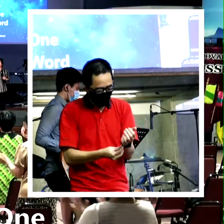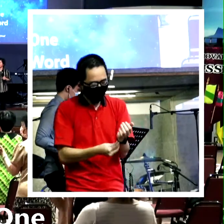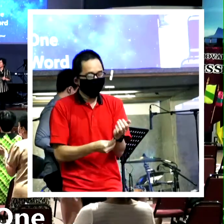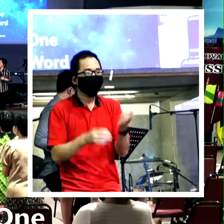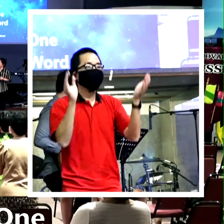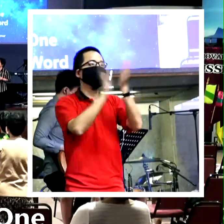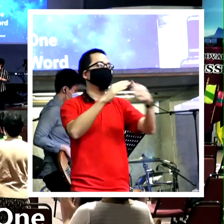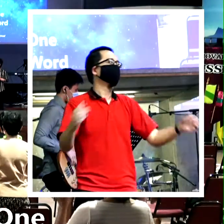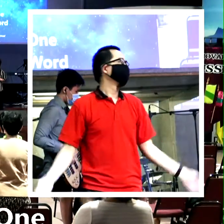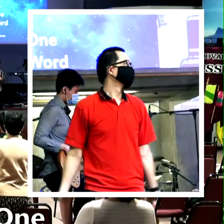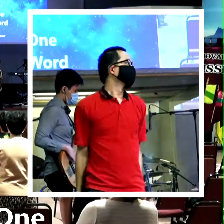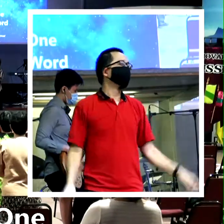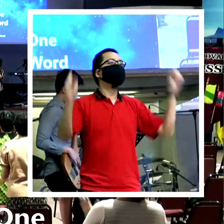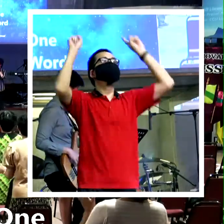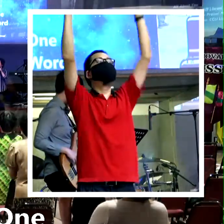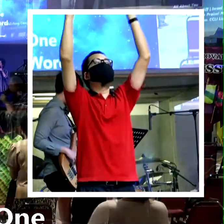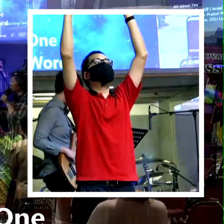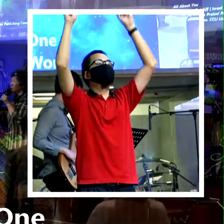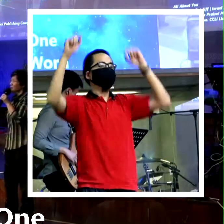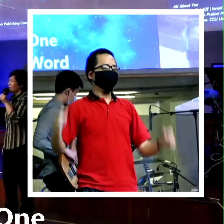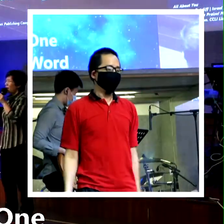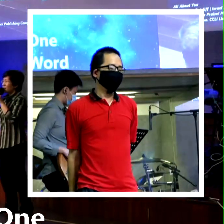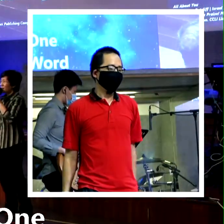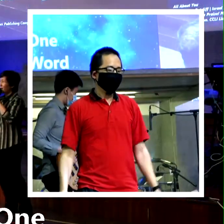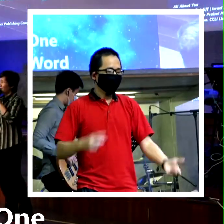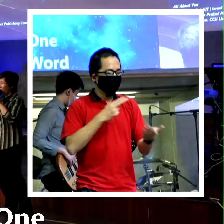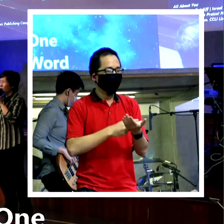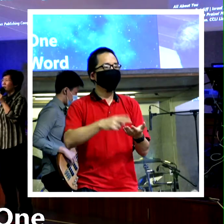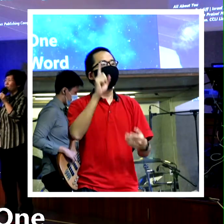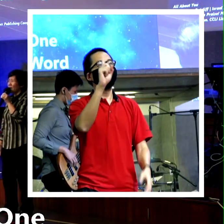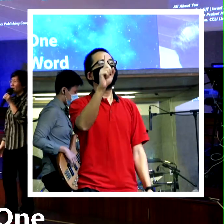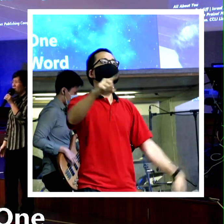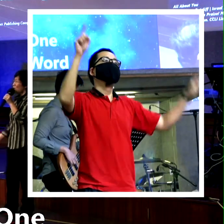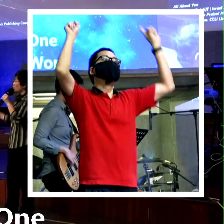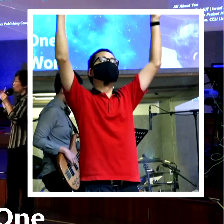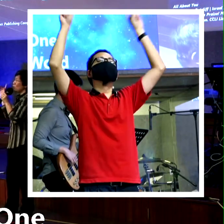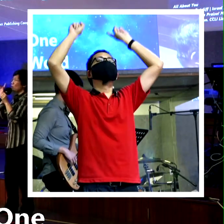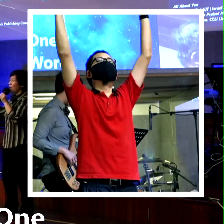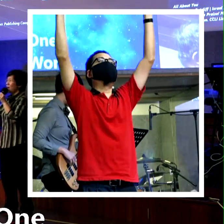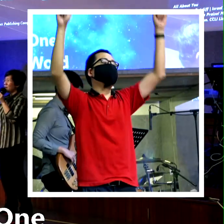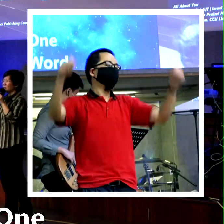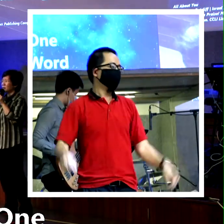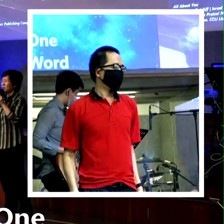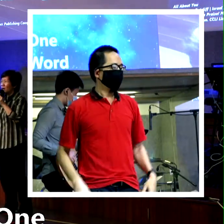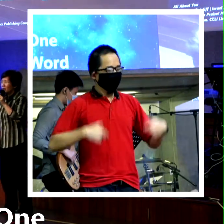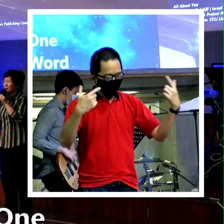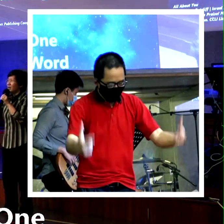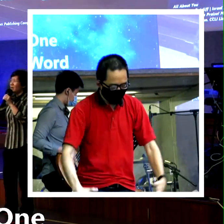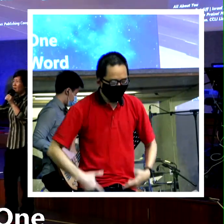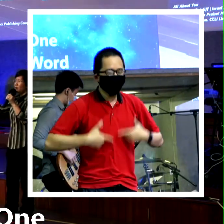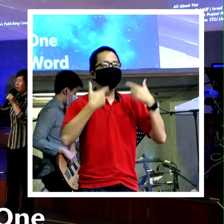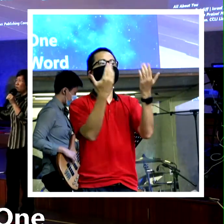Let's declare. You are the Holy One. You are